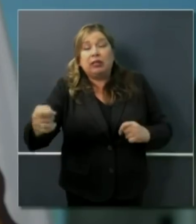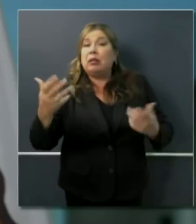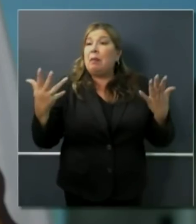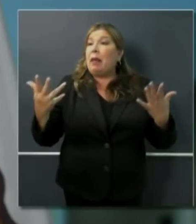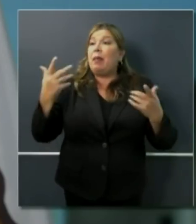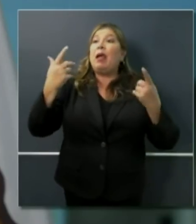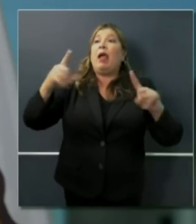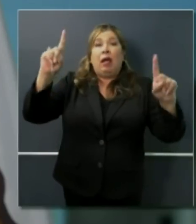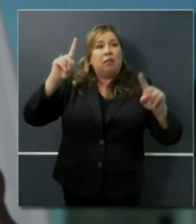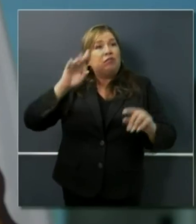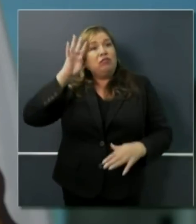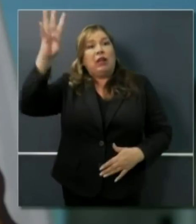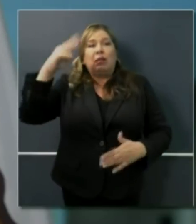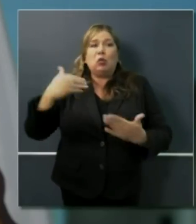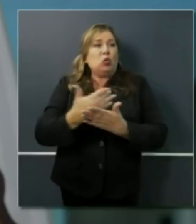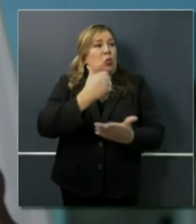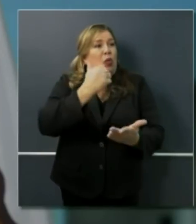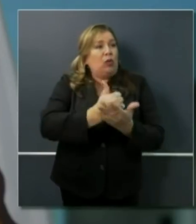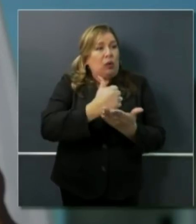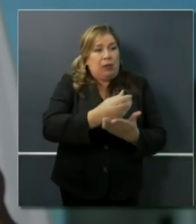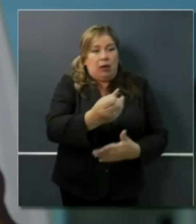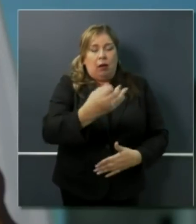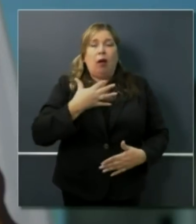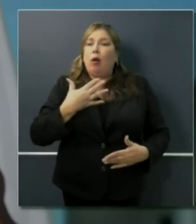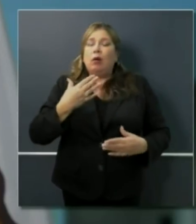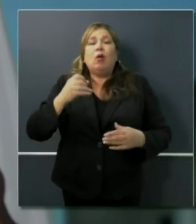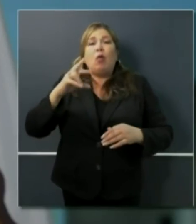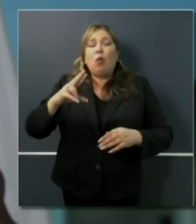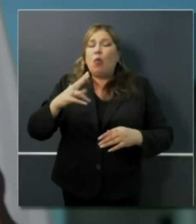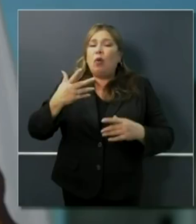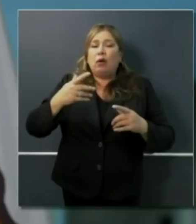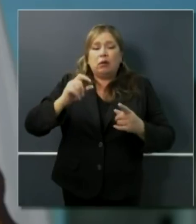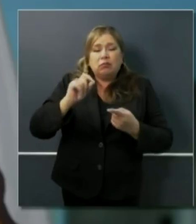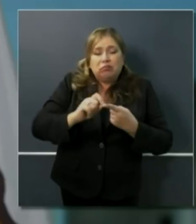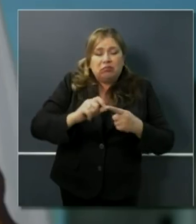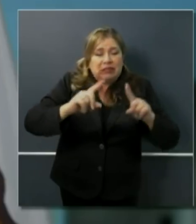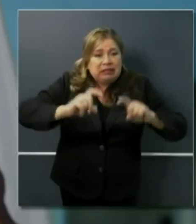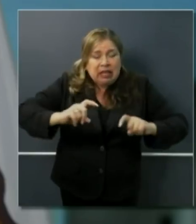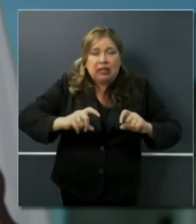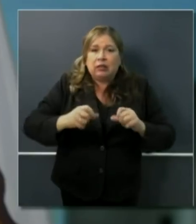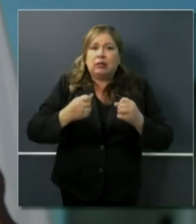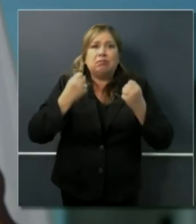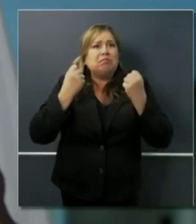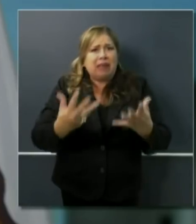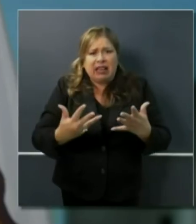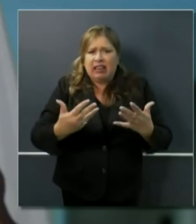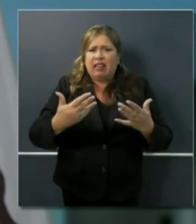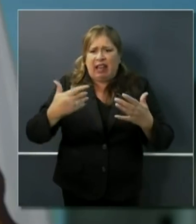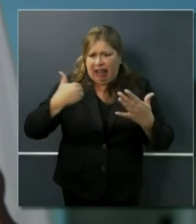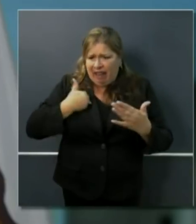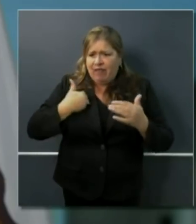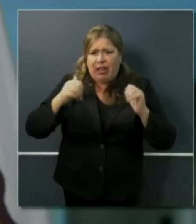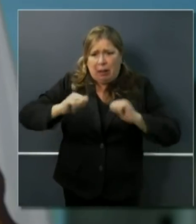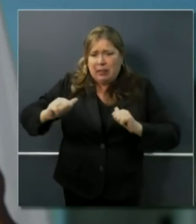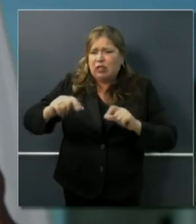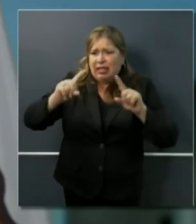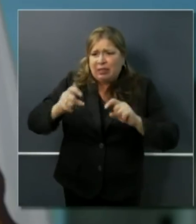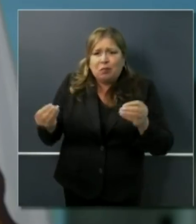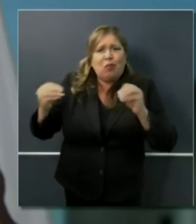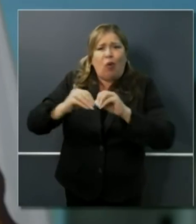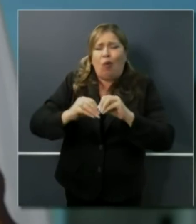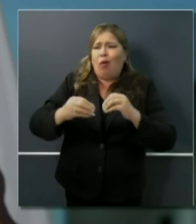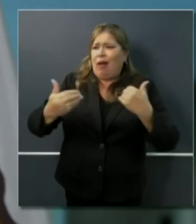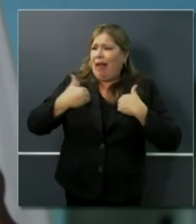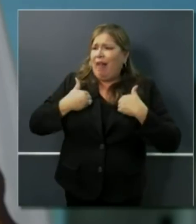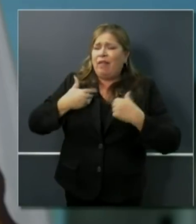at scale, the kind of community testing at scale, the serology tests at scale, and capacity to